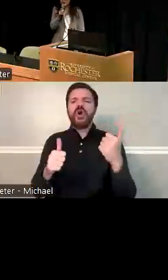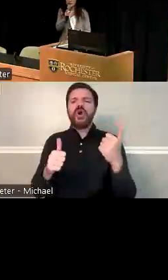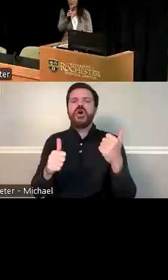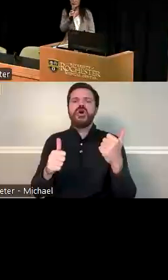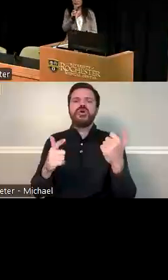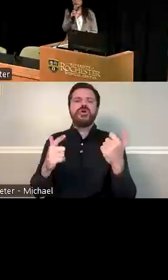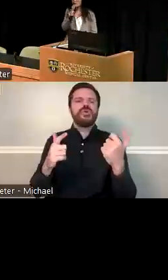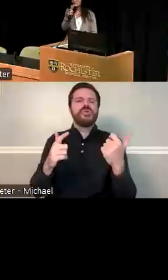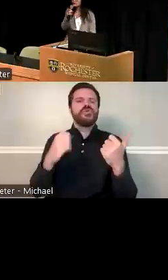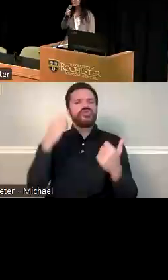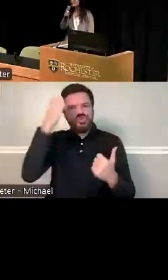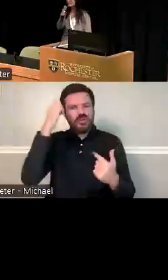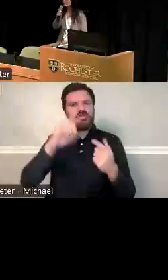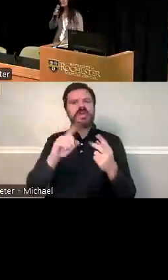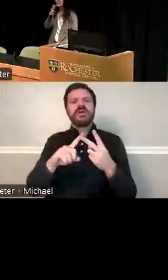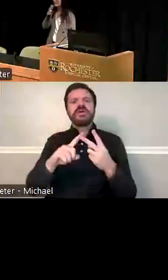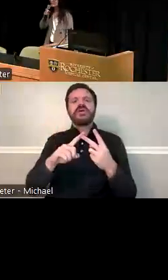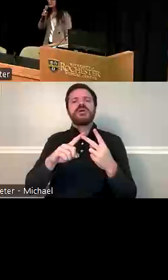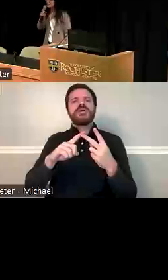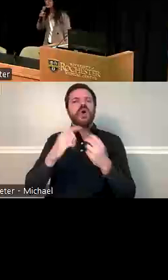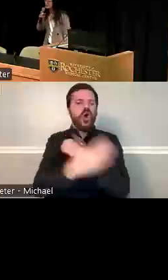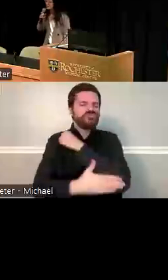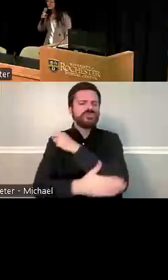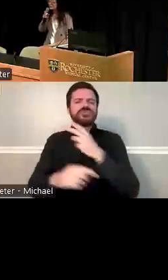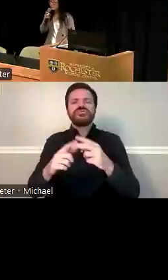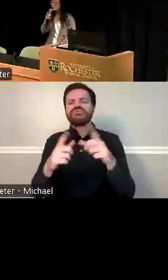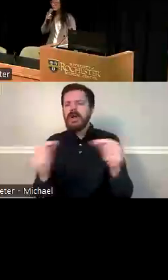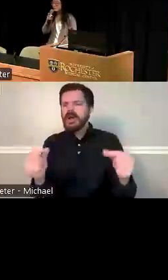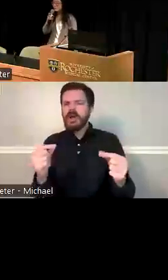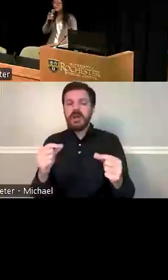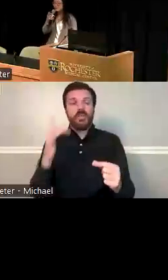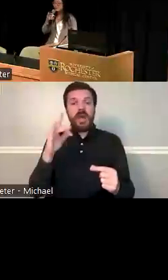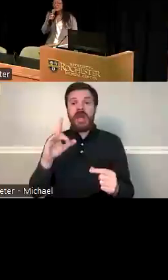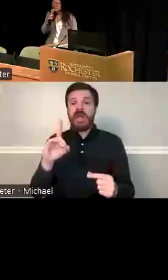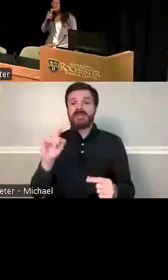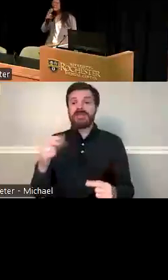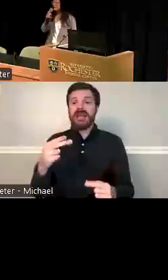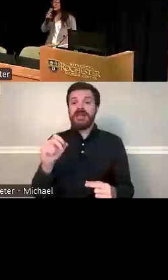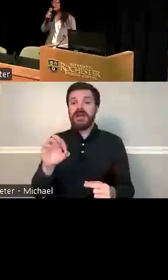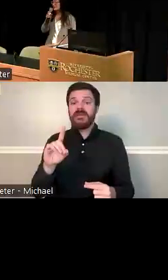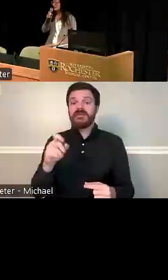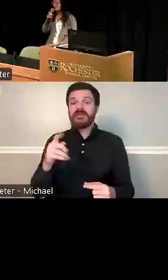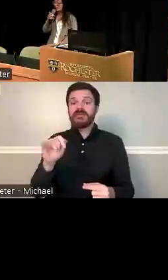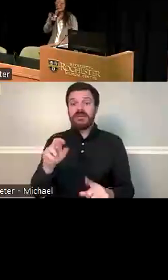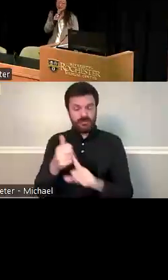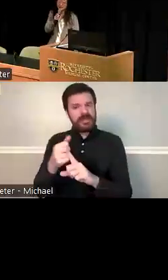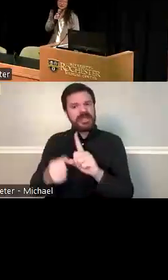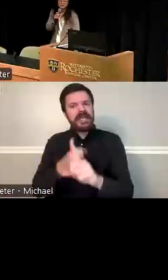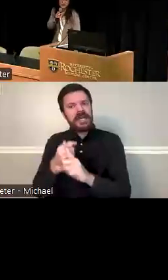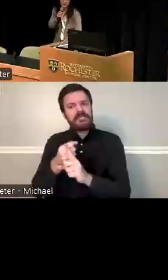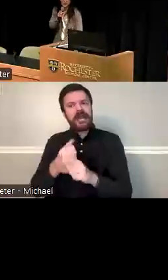Japan. Because since 2014, these deaths of despair were bringing down the life expectancy of